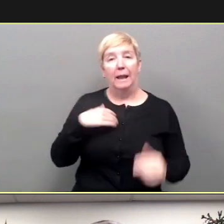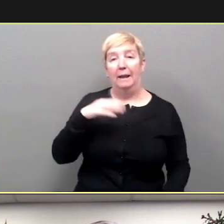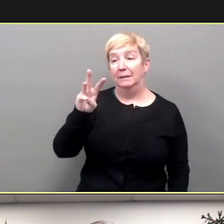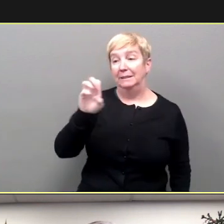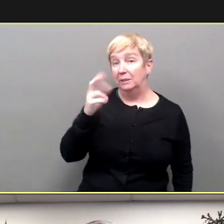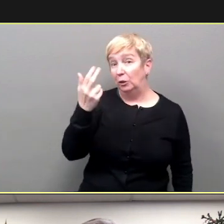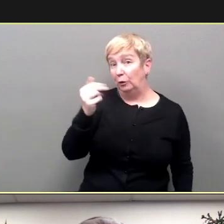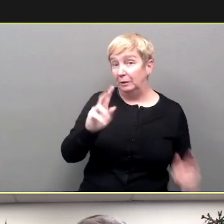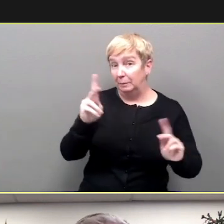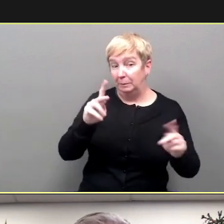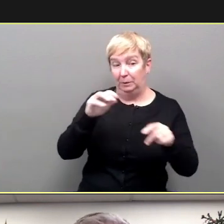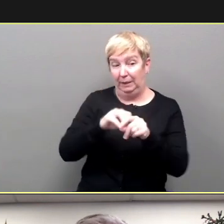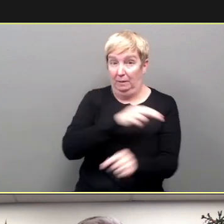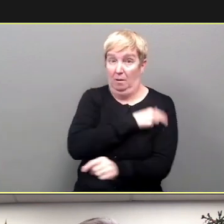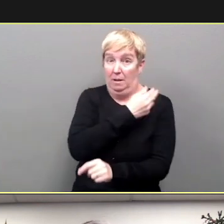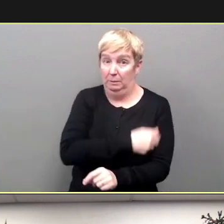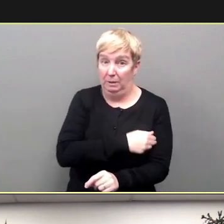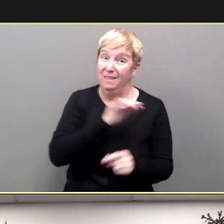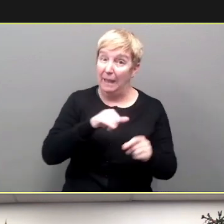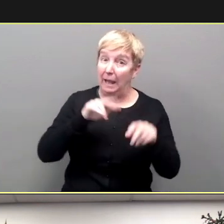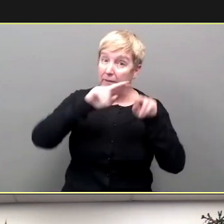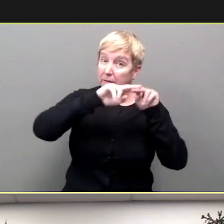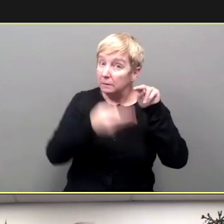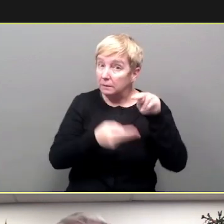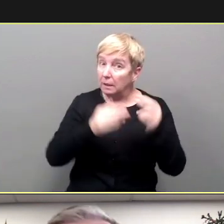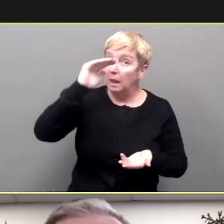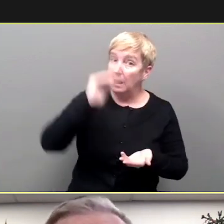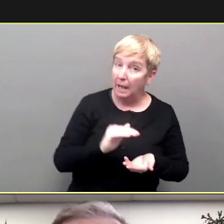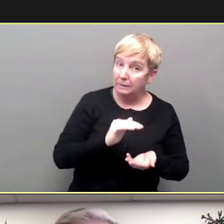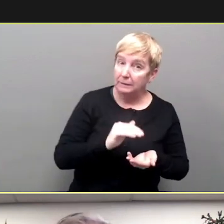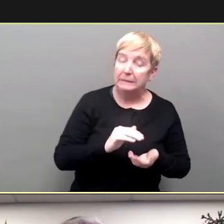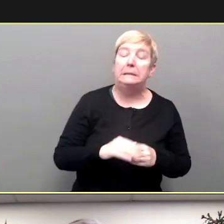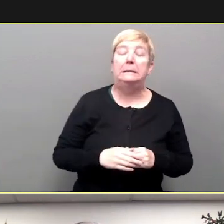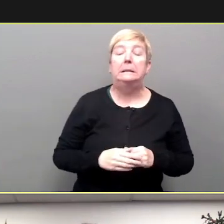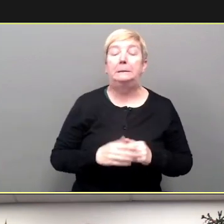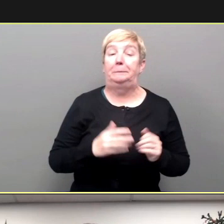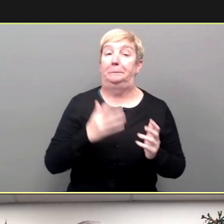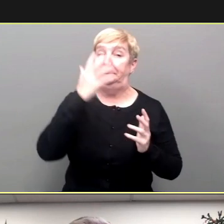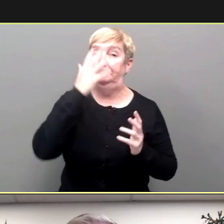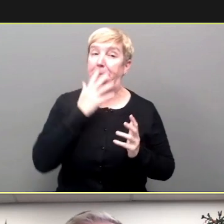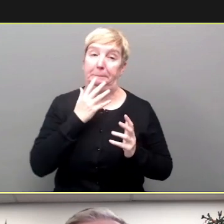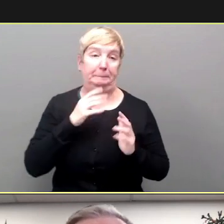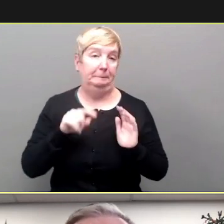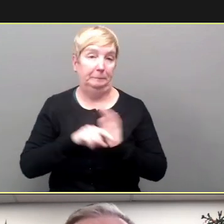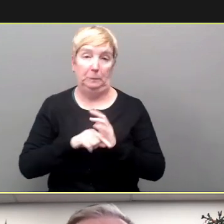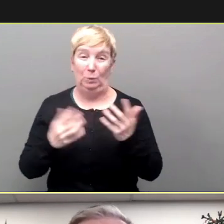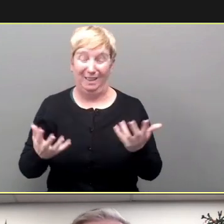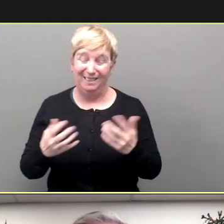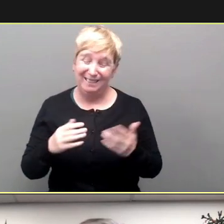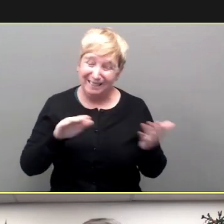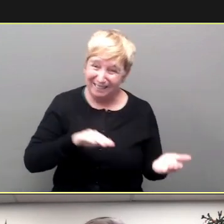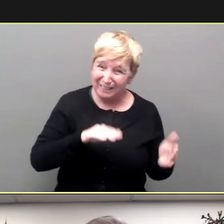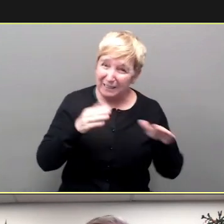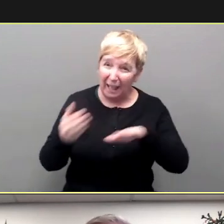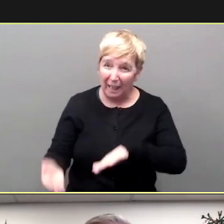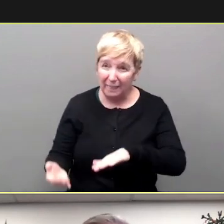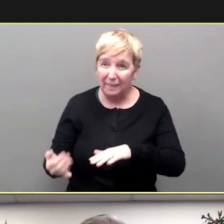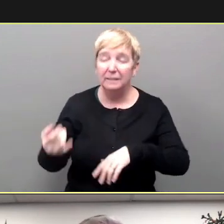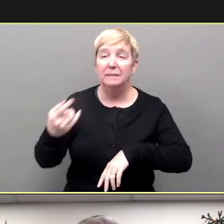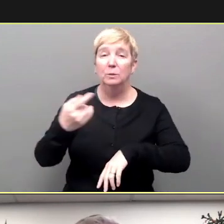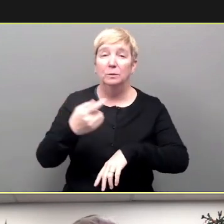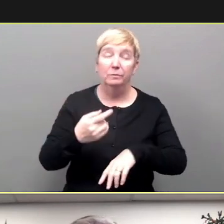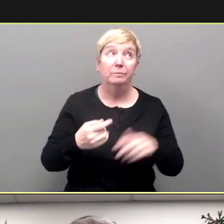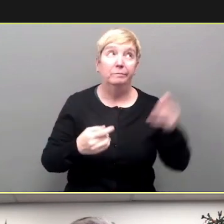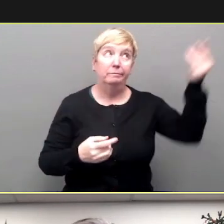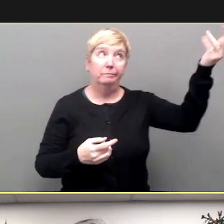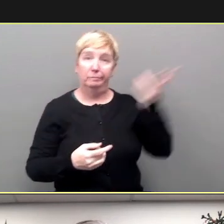that's coming down a little bit. Bad news is that the deaths reported to DOH